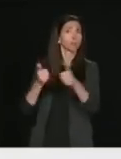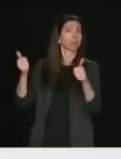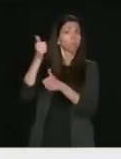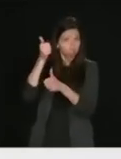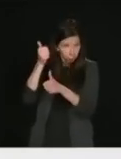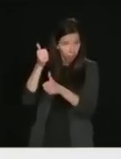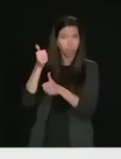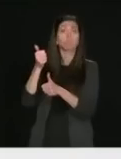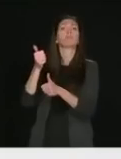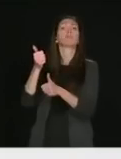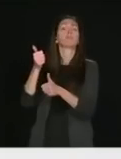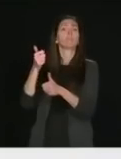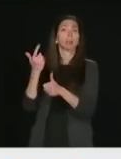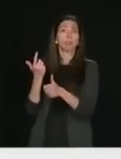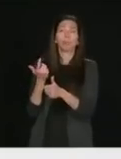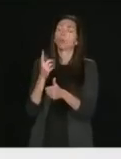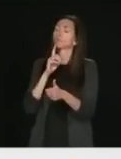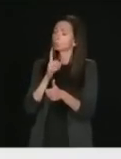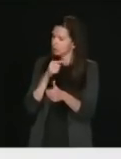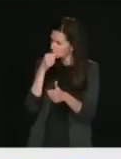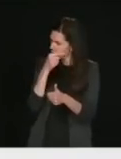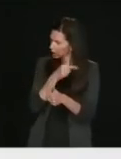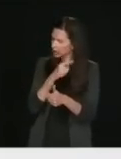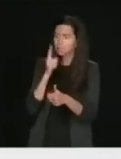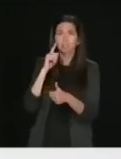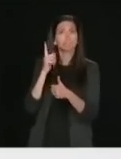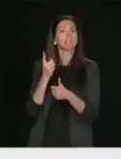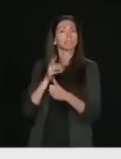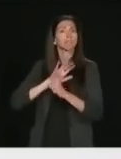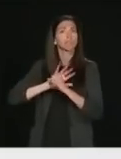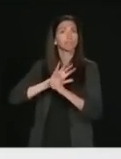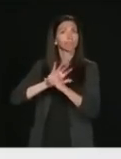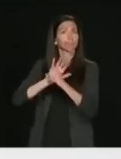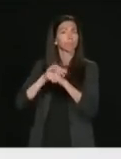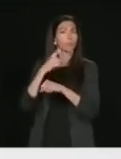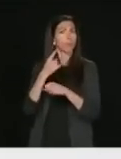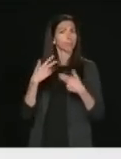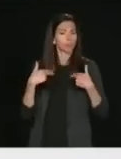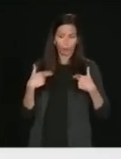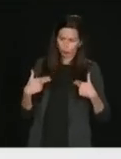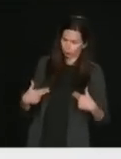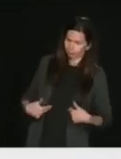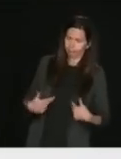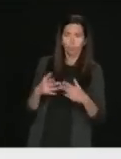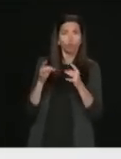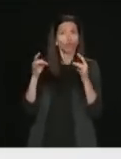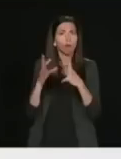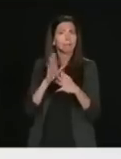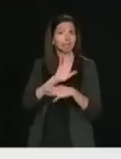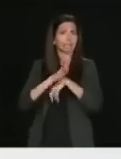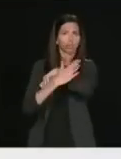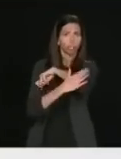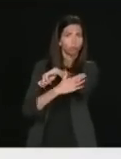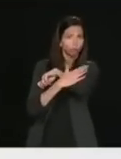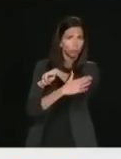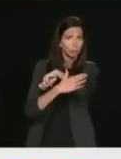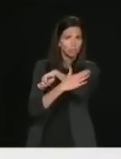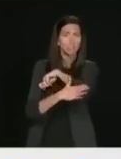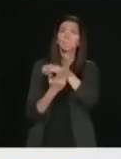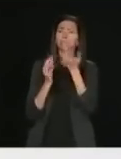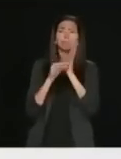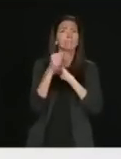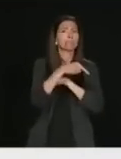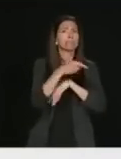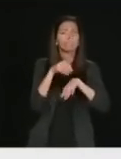a crisis, a military crisis that is terrible in Venezuela, and that's sending refugees in every